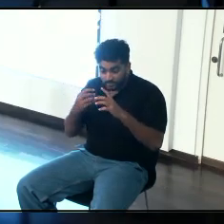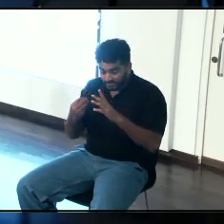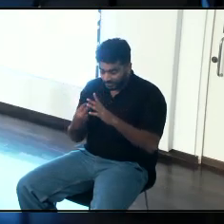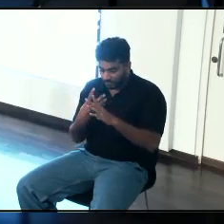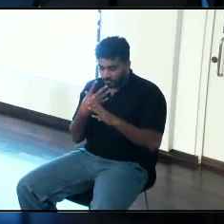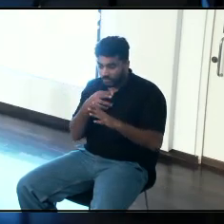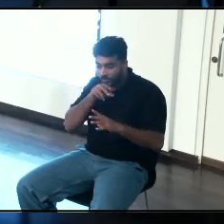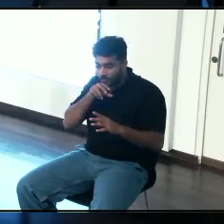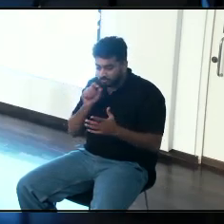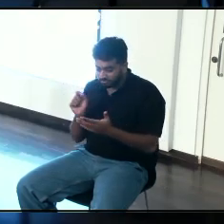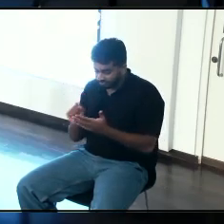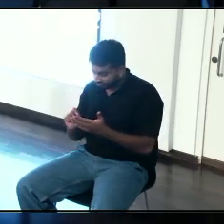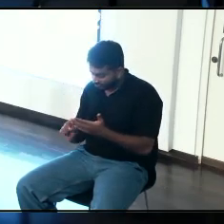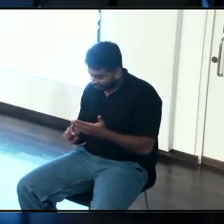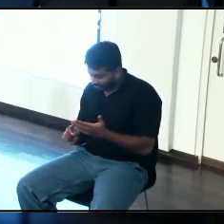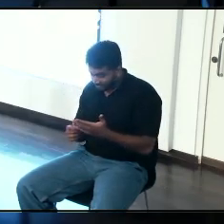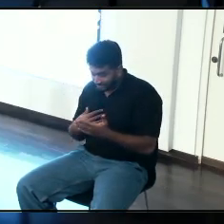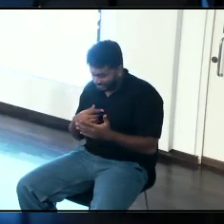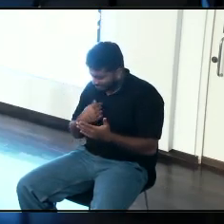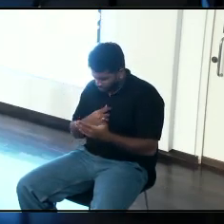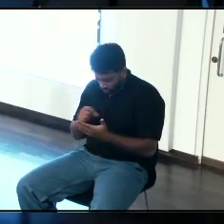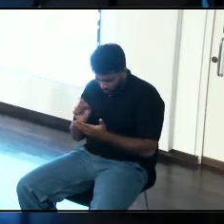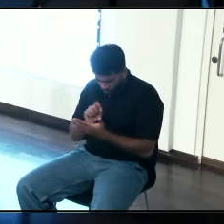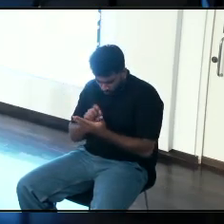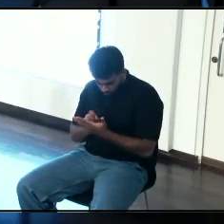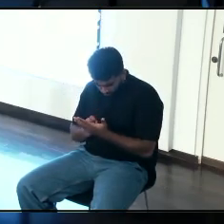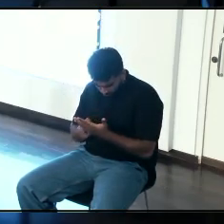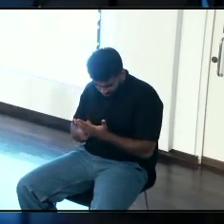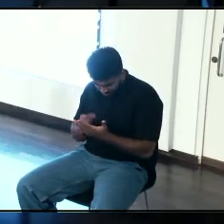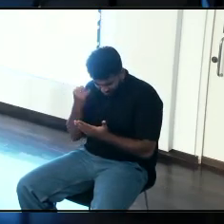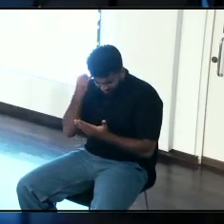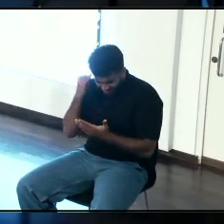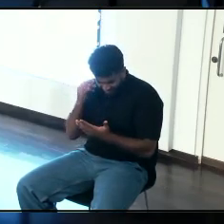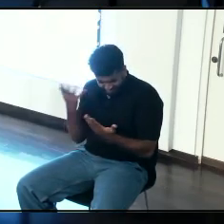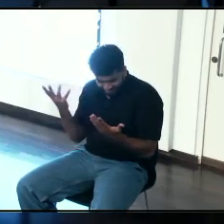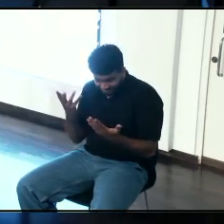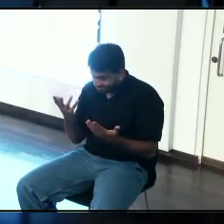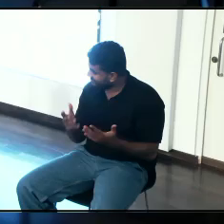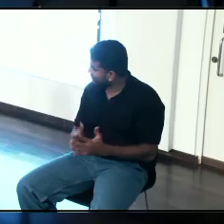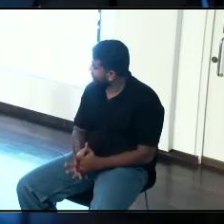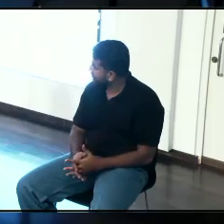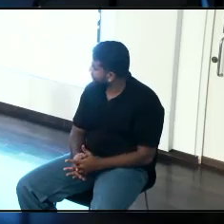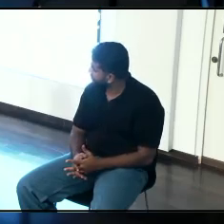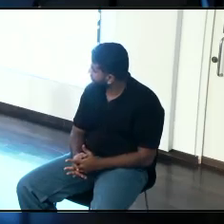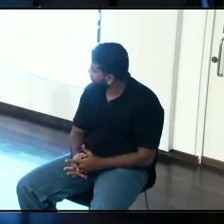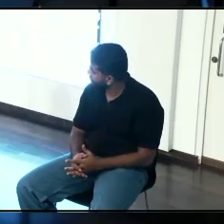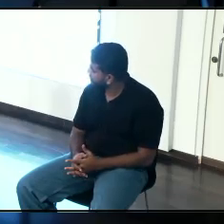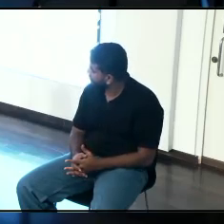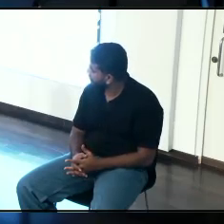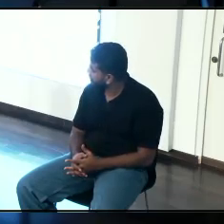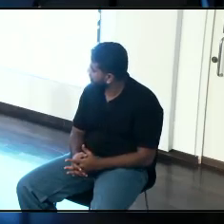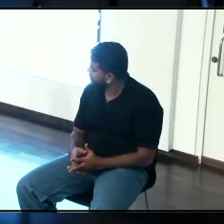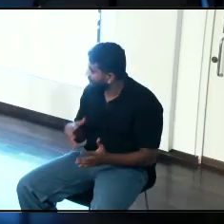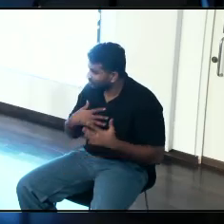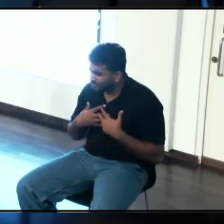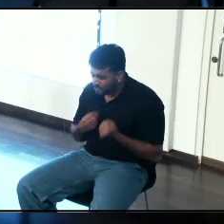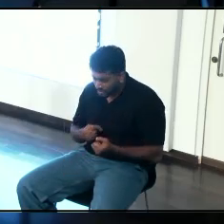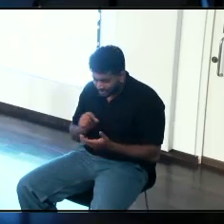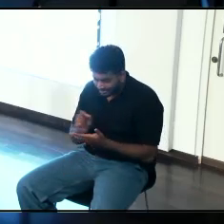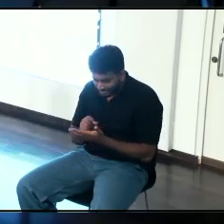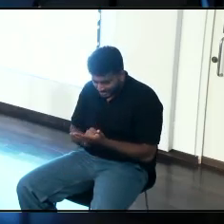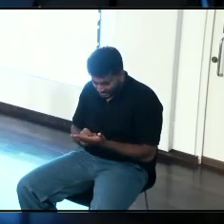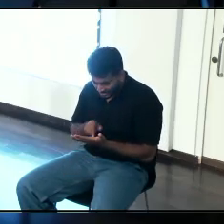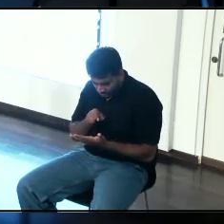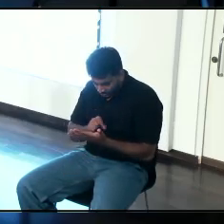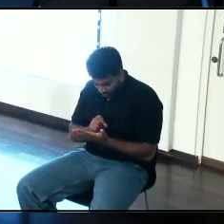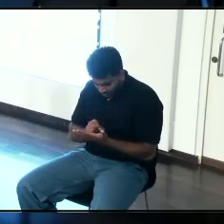words, and sometimes it was her words, and she would have ideas of what what she wanted to write and what I could portray